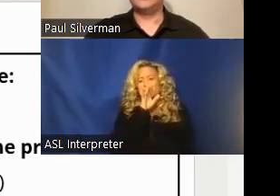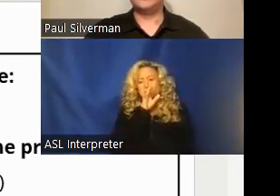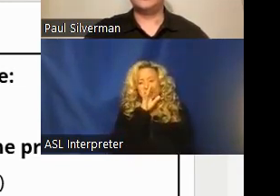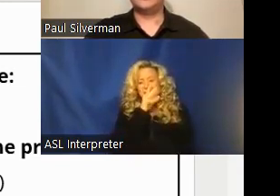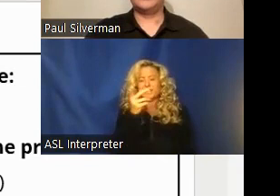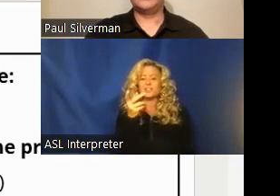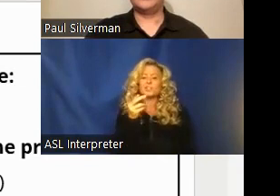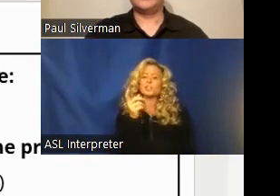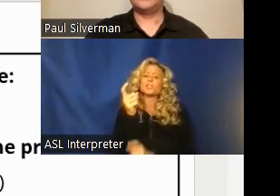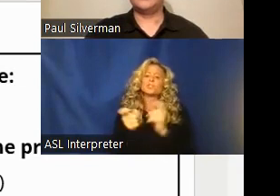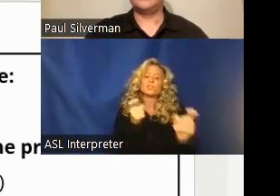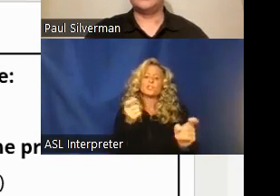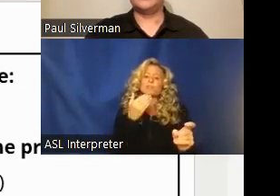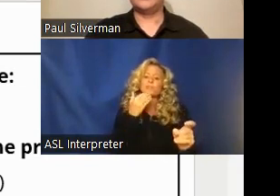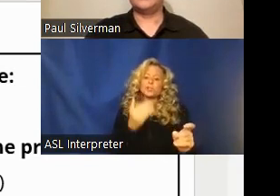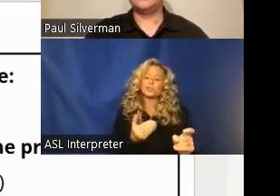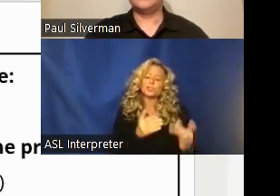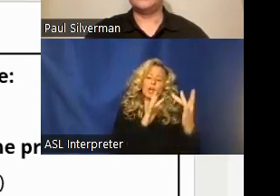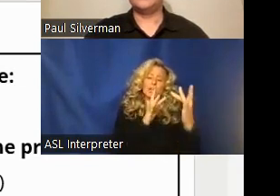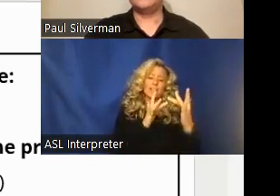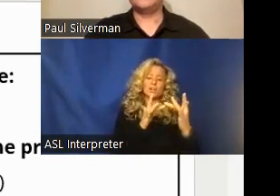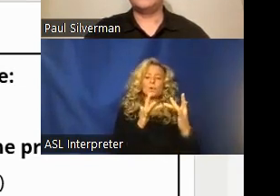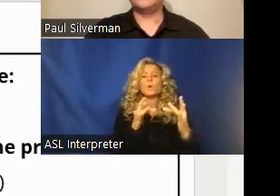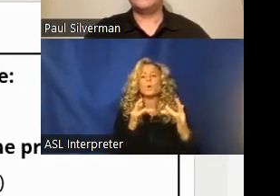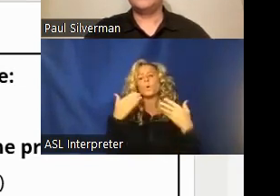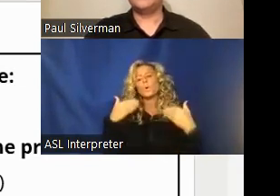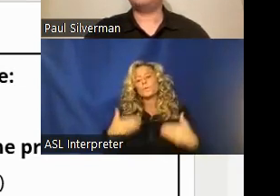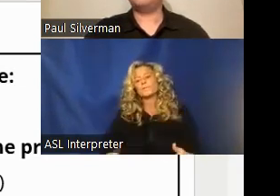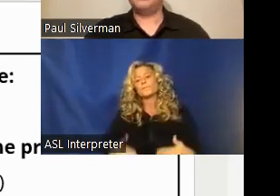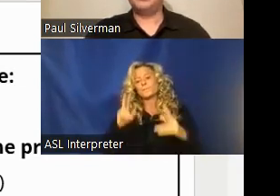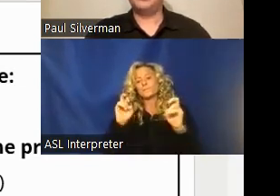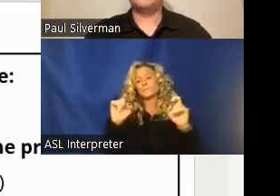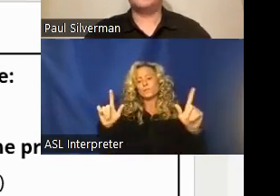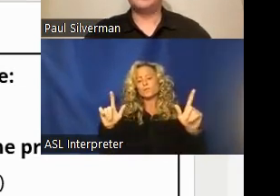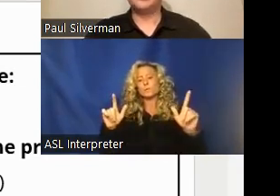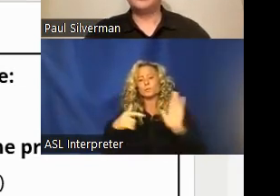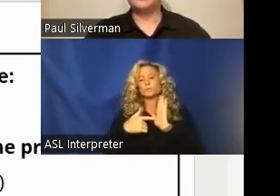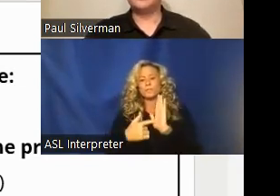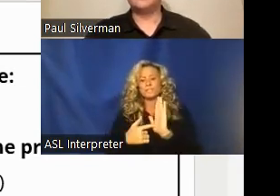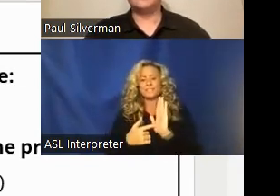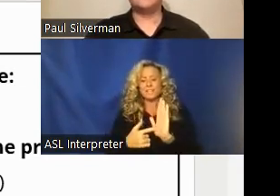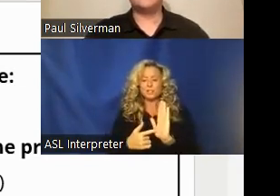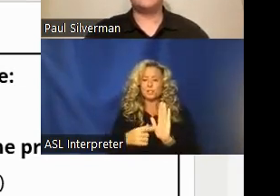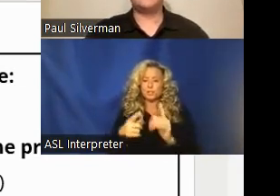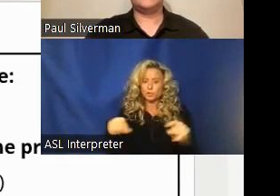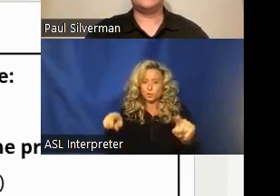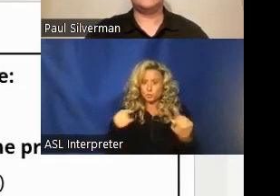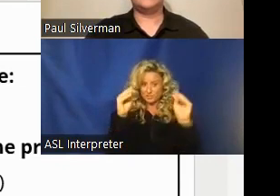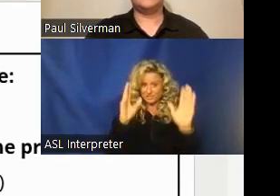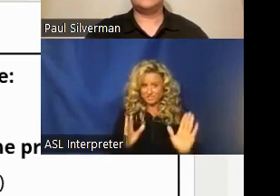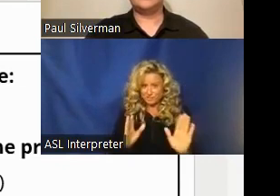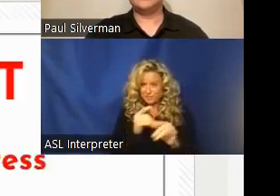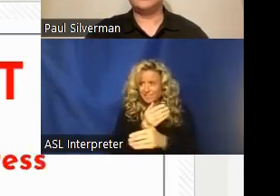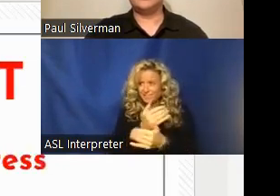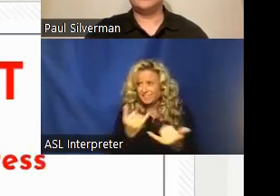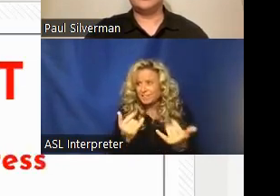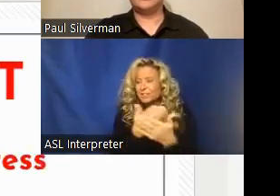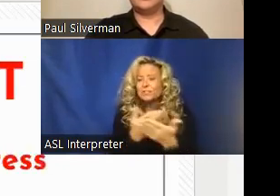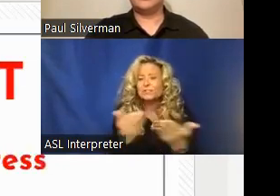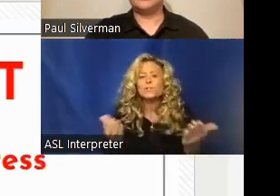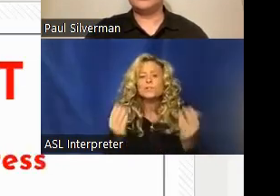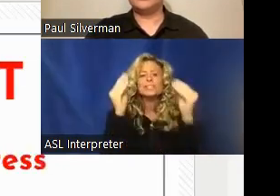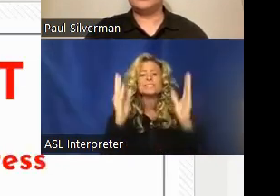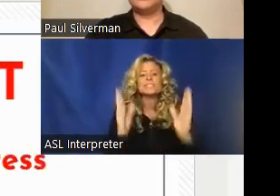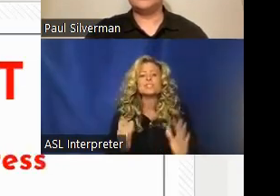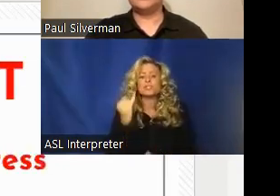give memorable online or virtual presentations. And if you, as a teacher, this is for the teachers here,